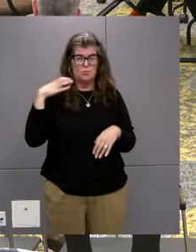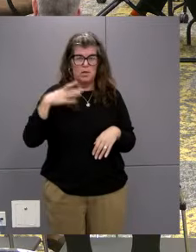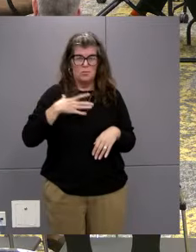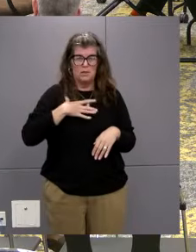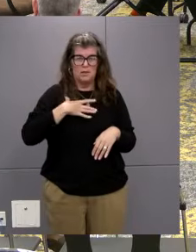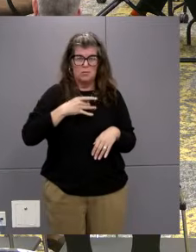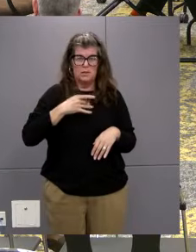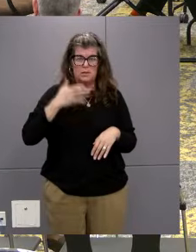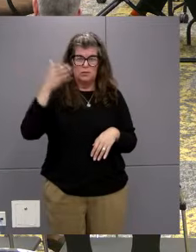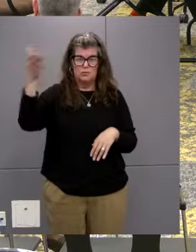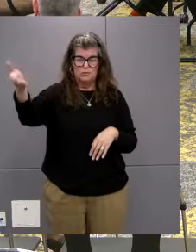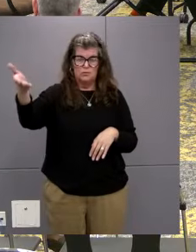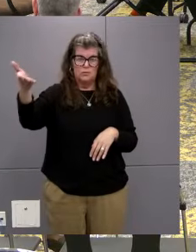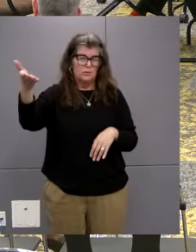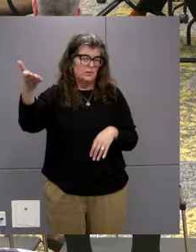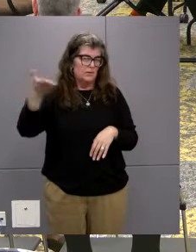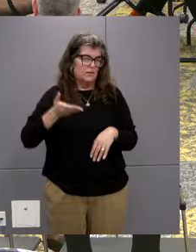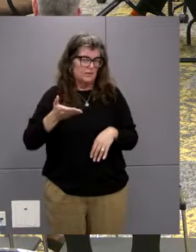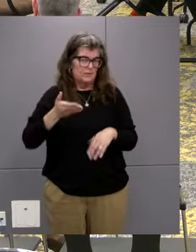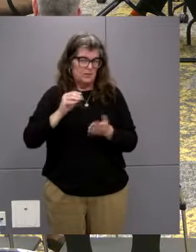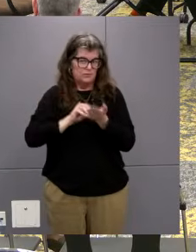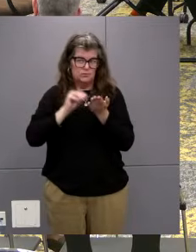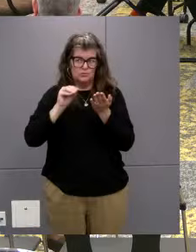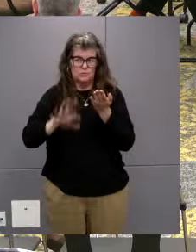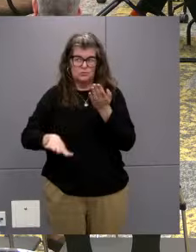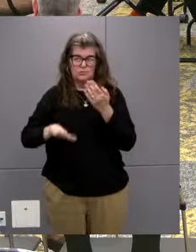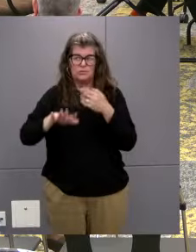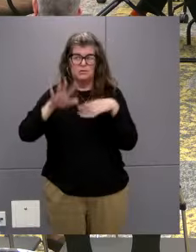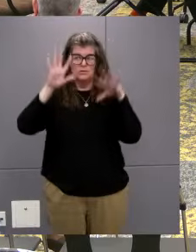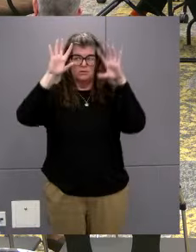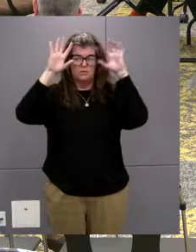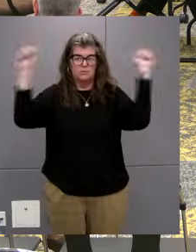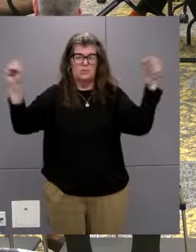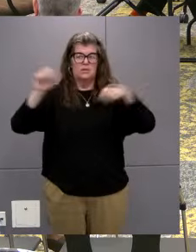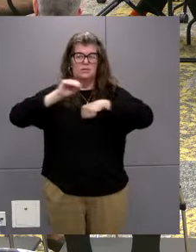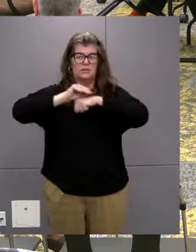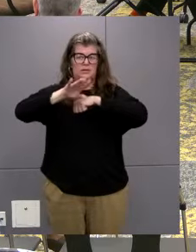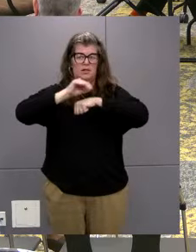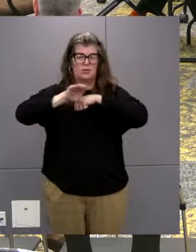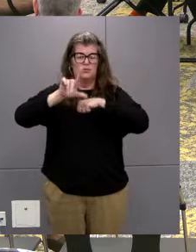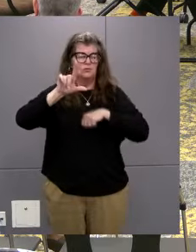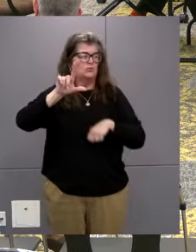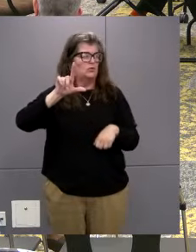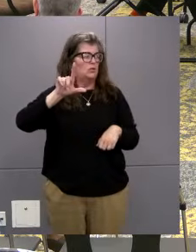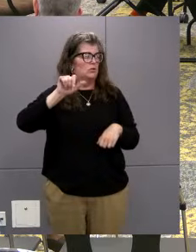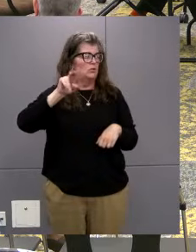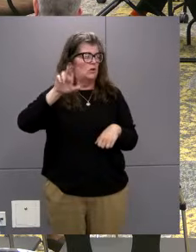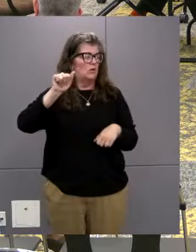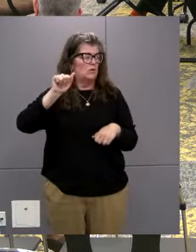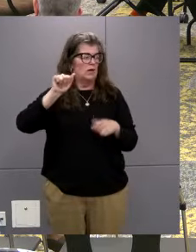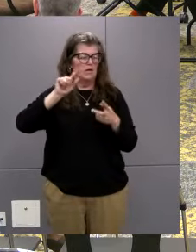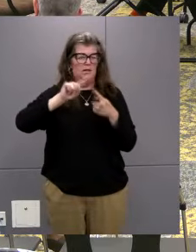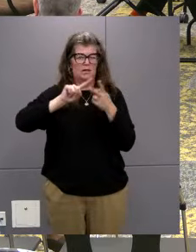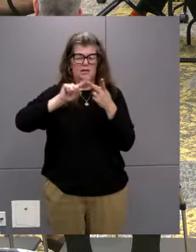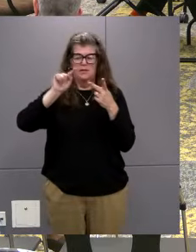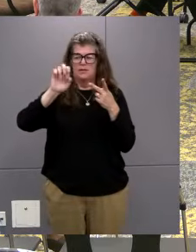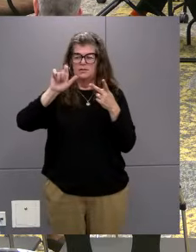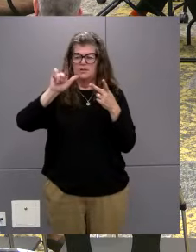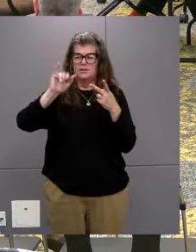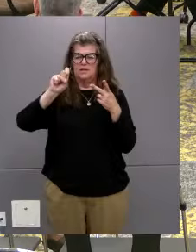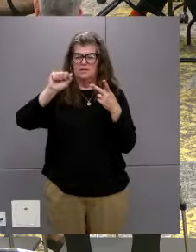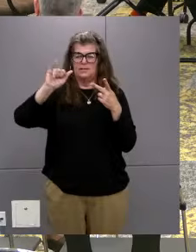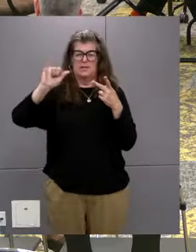invite the Student Presidential Advisory Council, Laura Agus and Taritzia